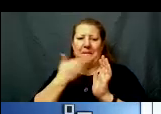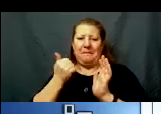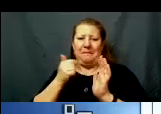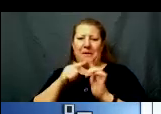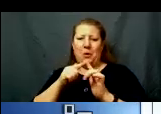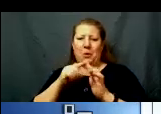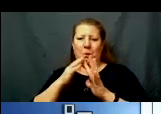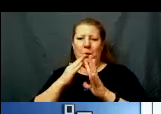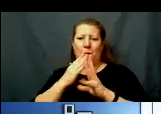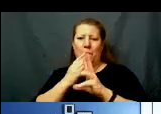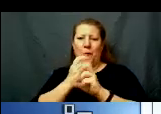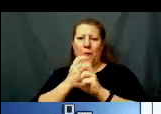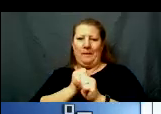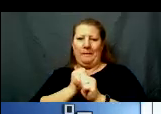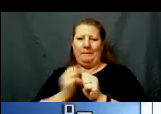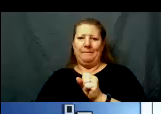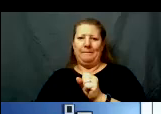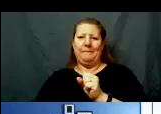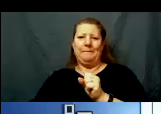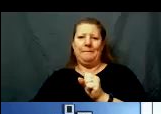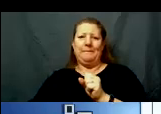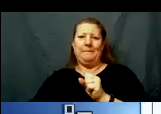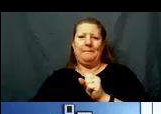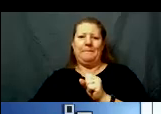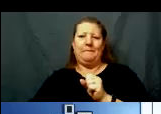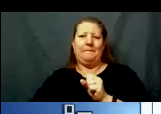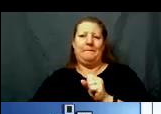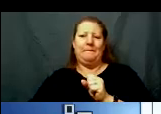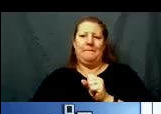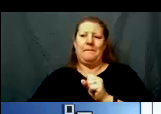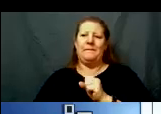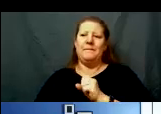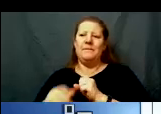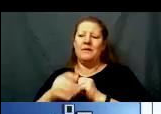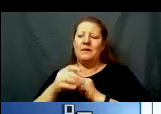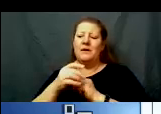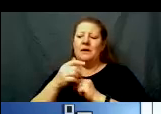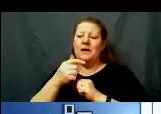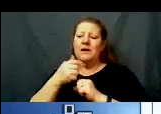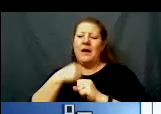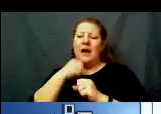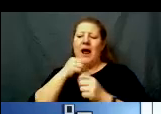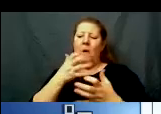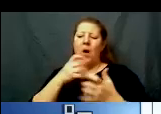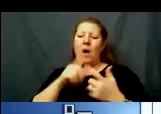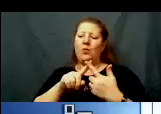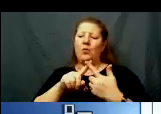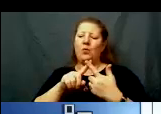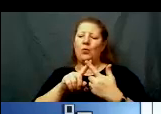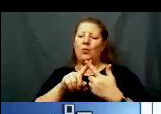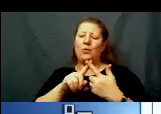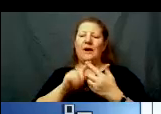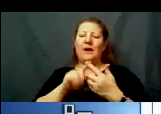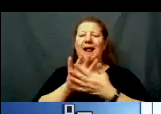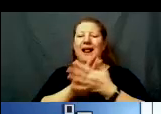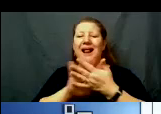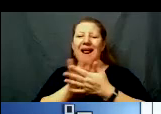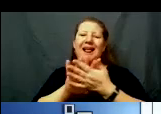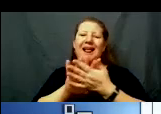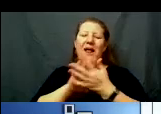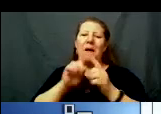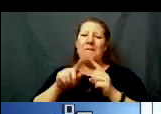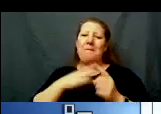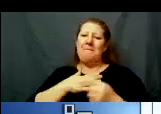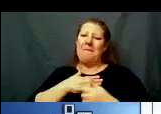again, point out that for me, and I don't want to romanticize this too much, but I'm interested in bringing together the issue